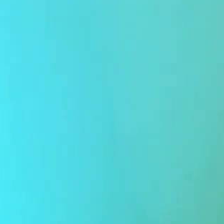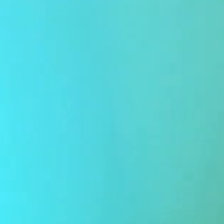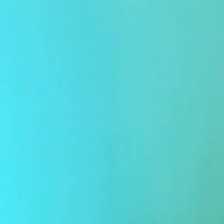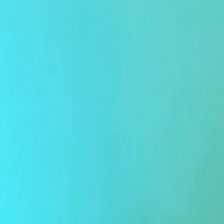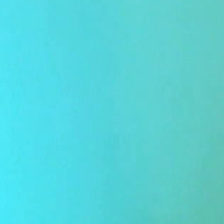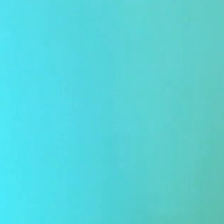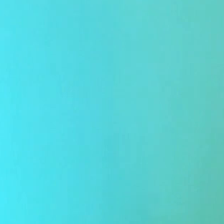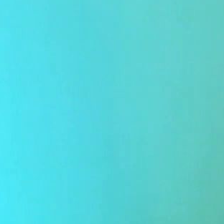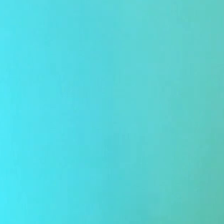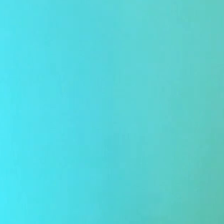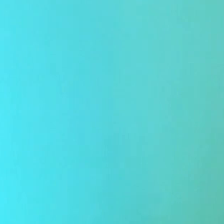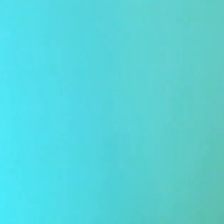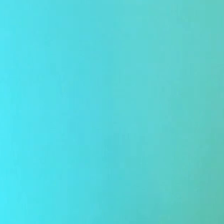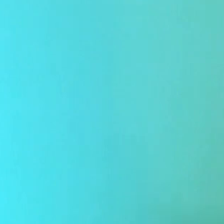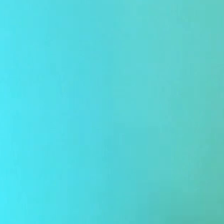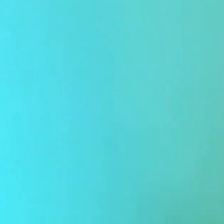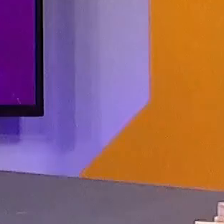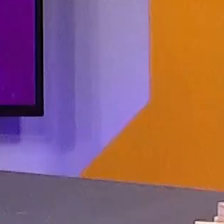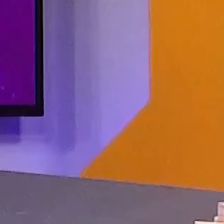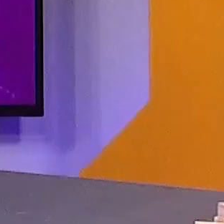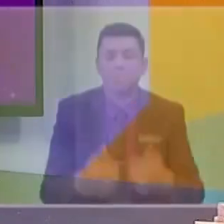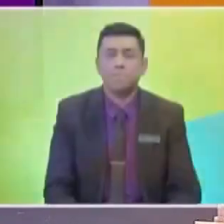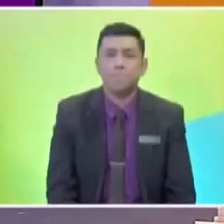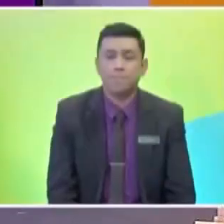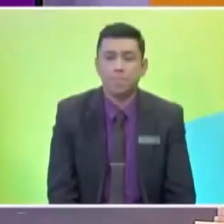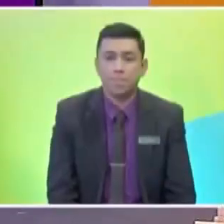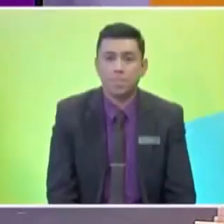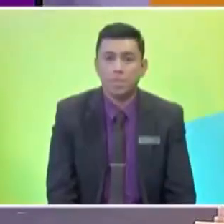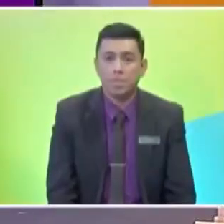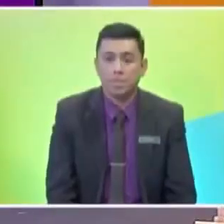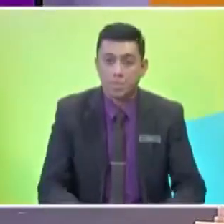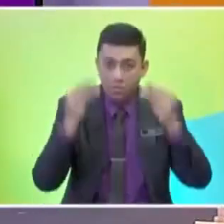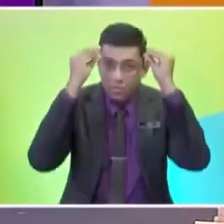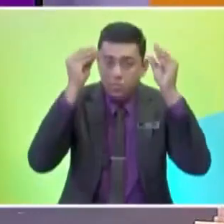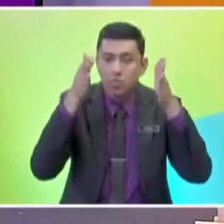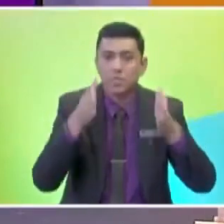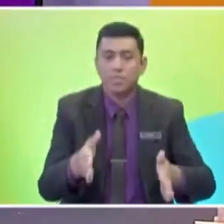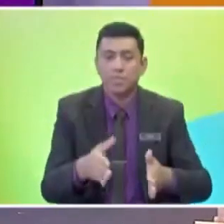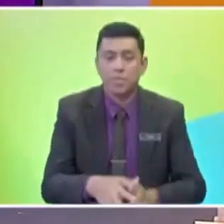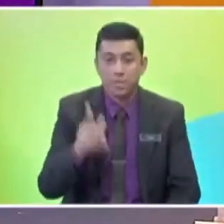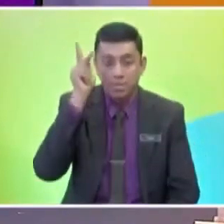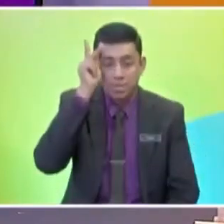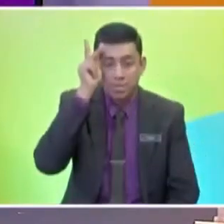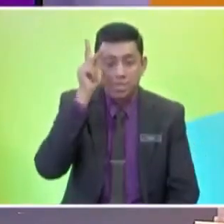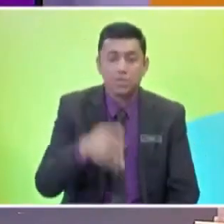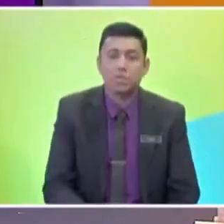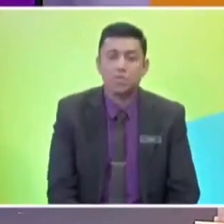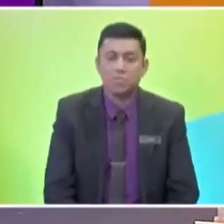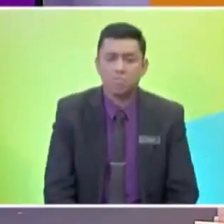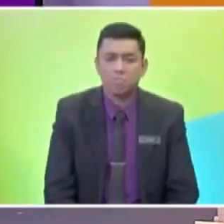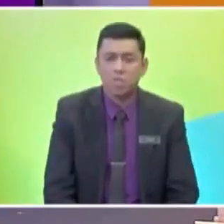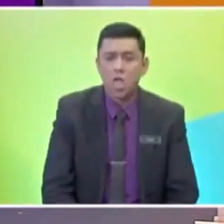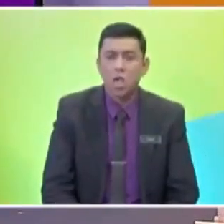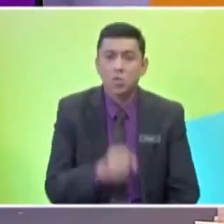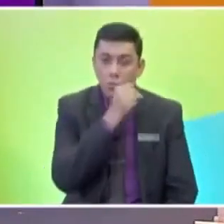are today. Alright, Teacher Krishna, we have sang the song which is Hello Everyone, Hello